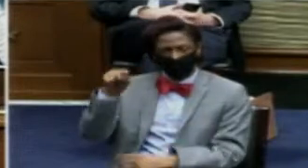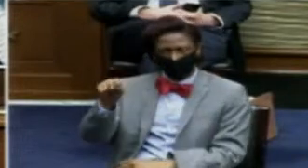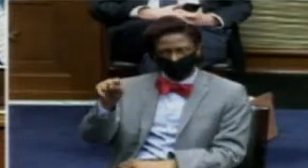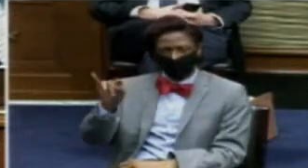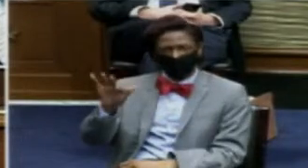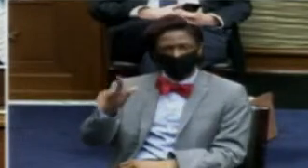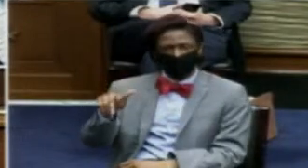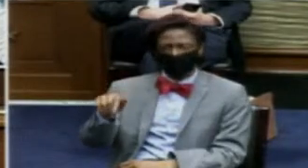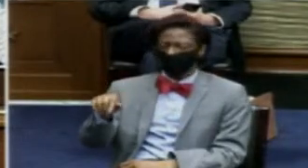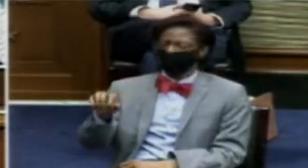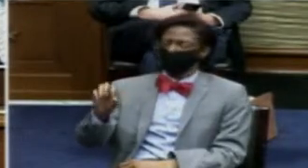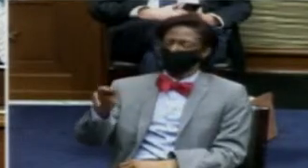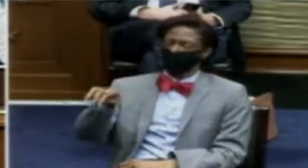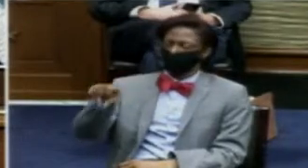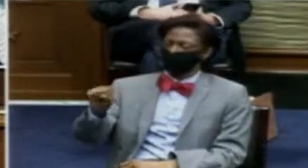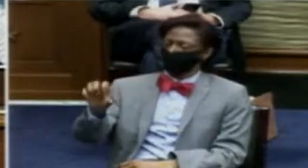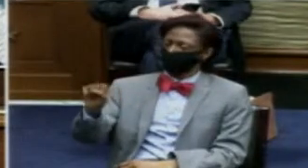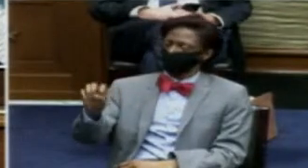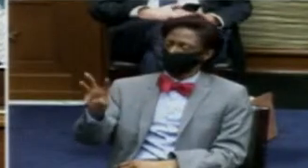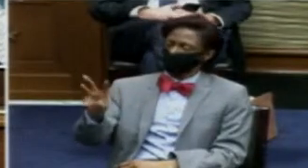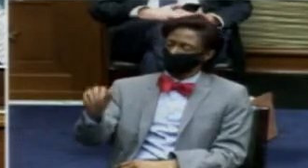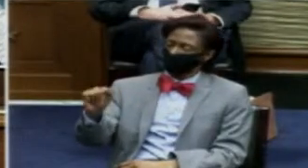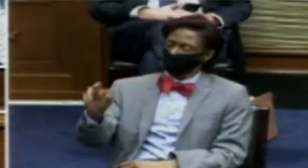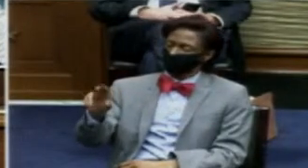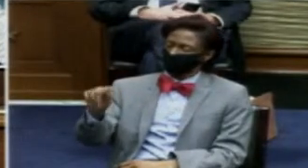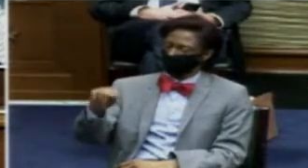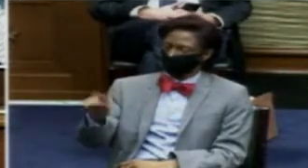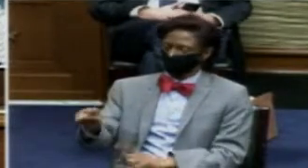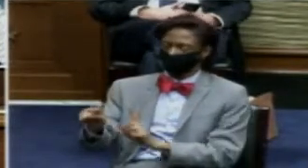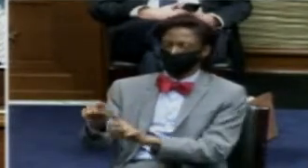Ms. Schwartz of the Congressional Research